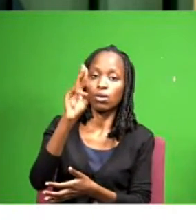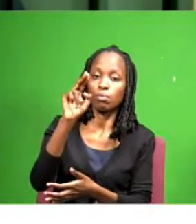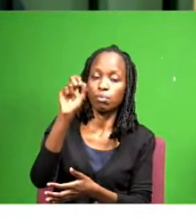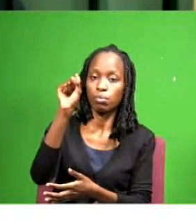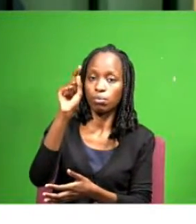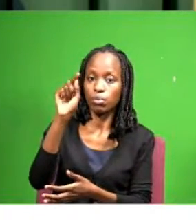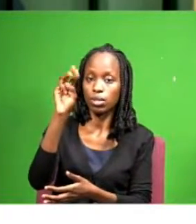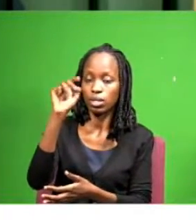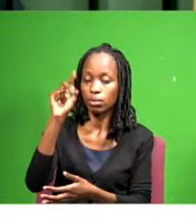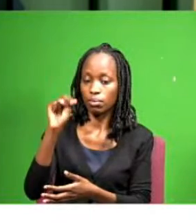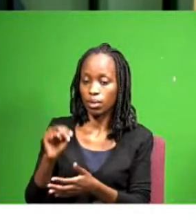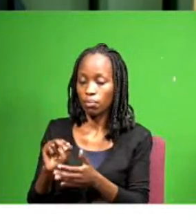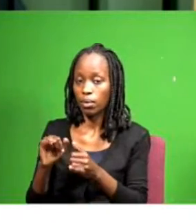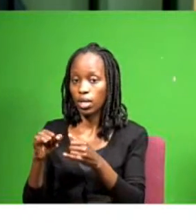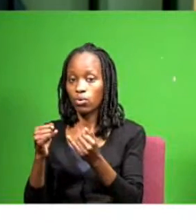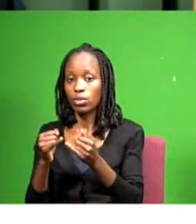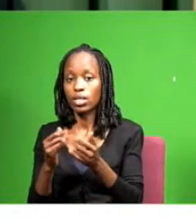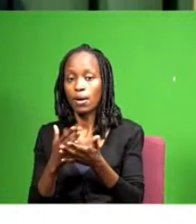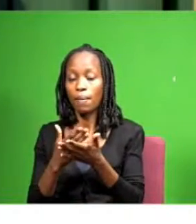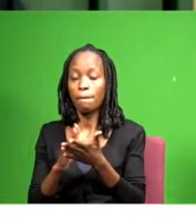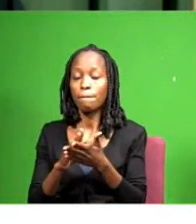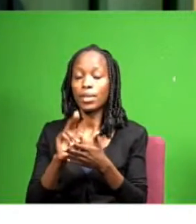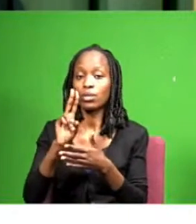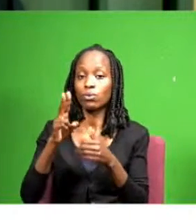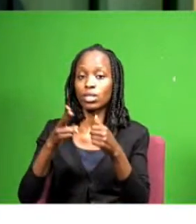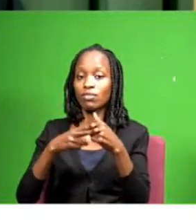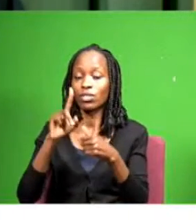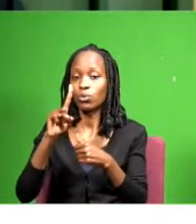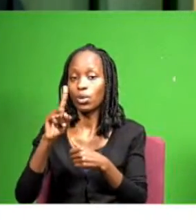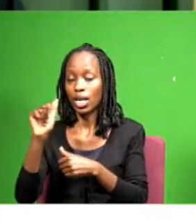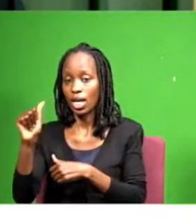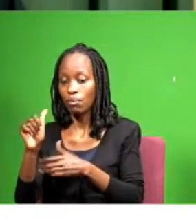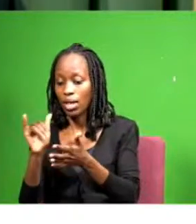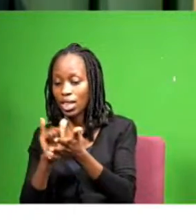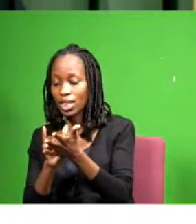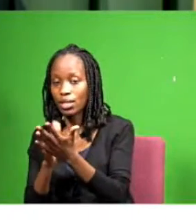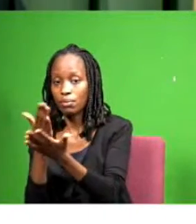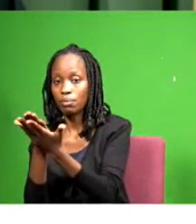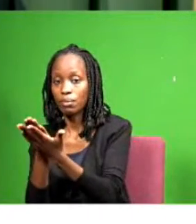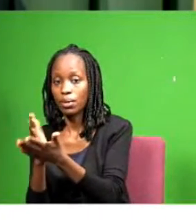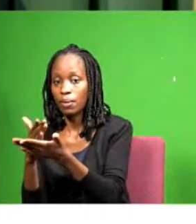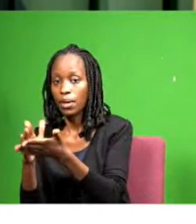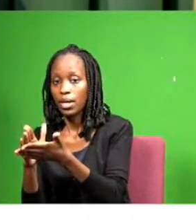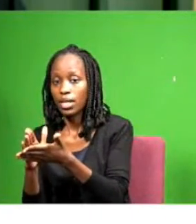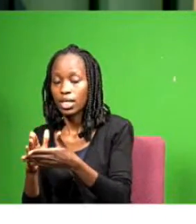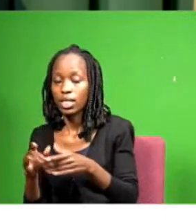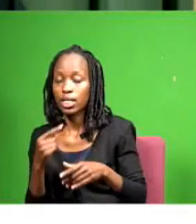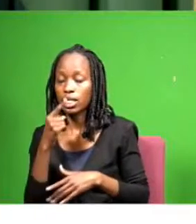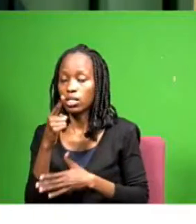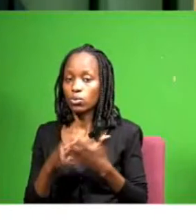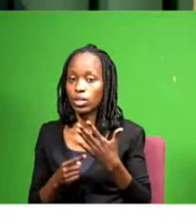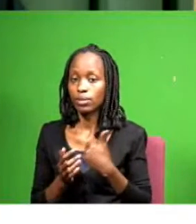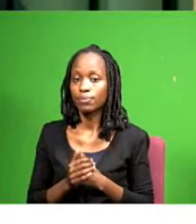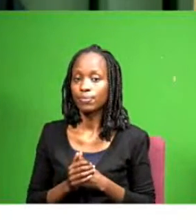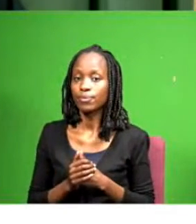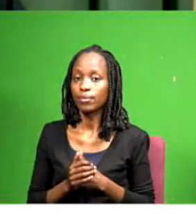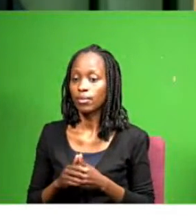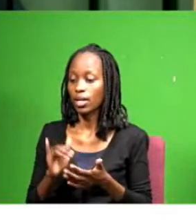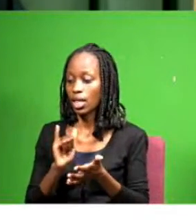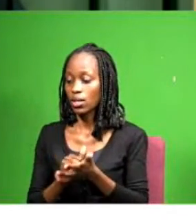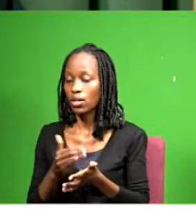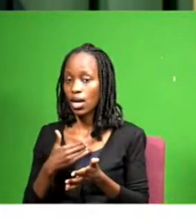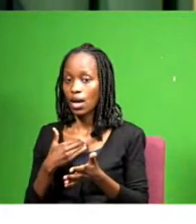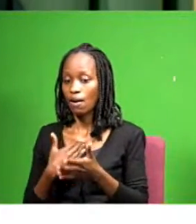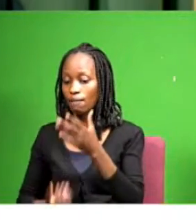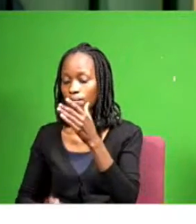Article 172A, and that proposed clause states as follows. There is